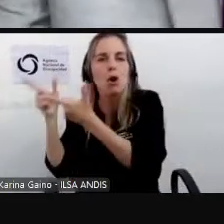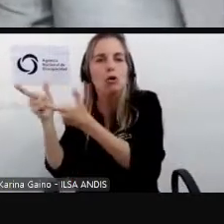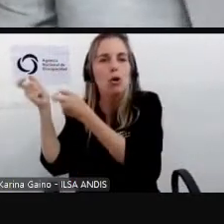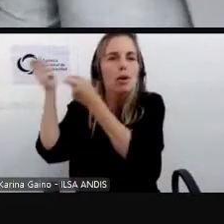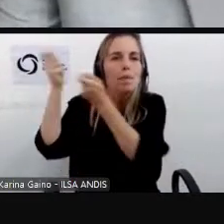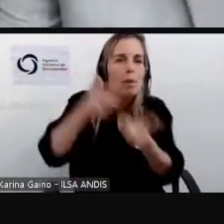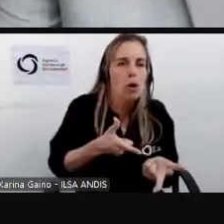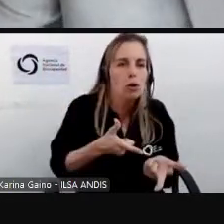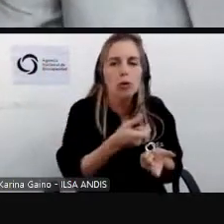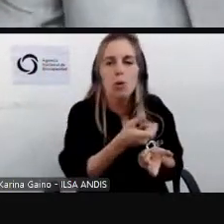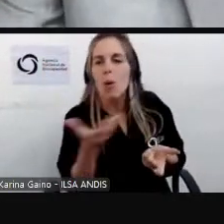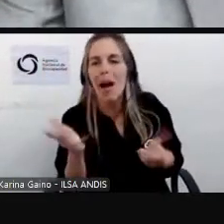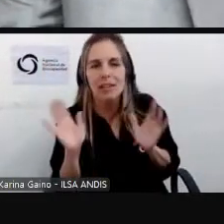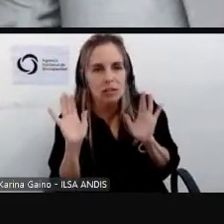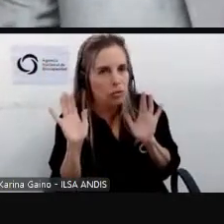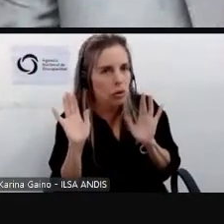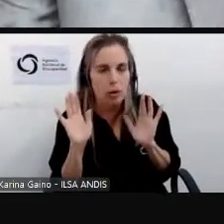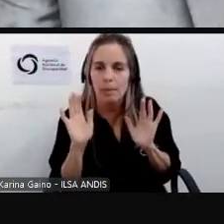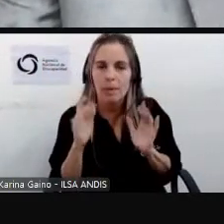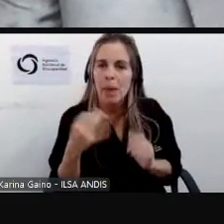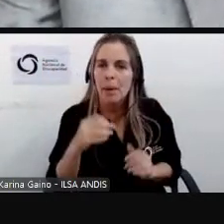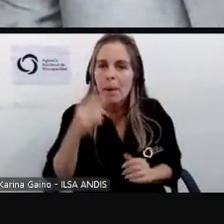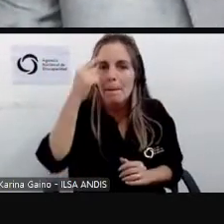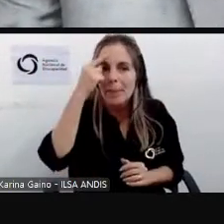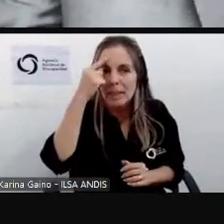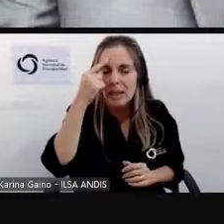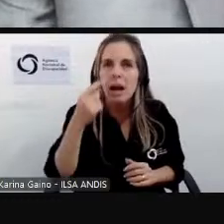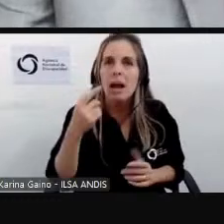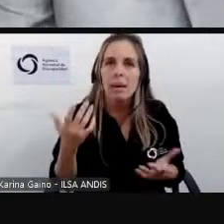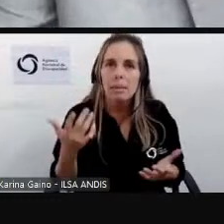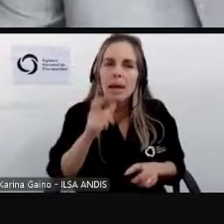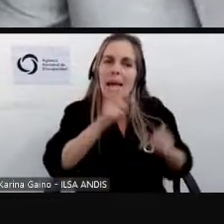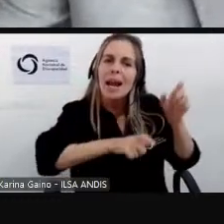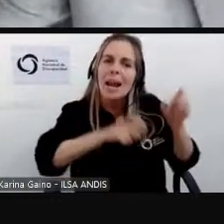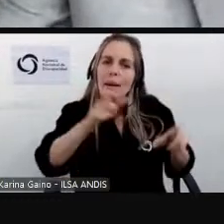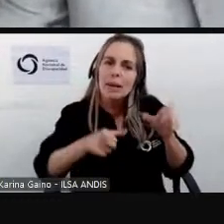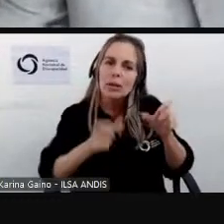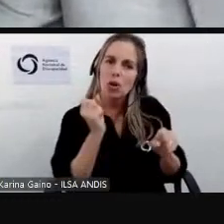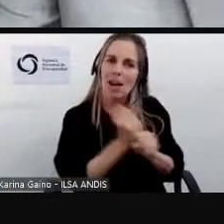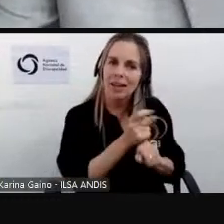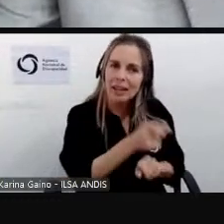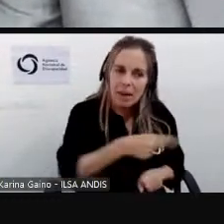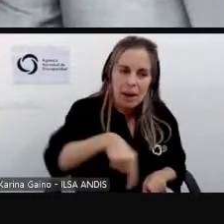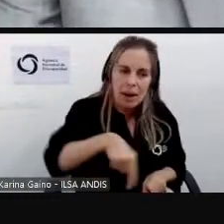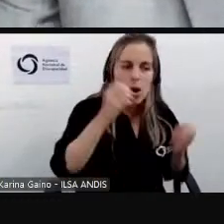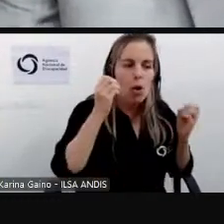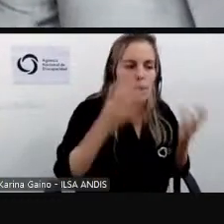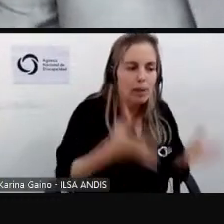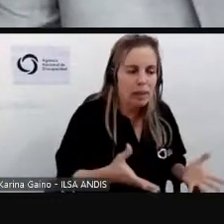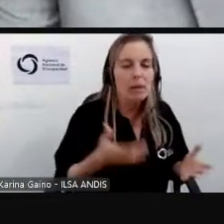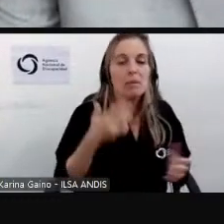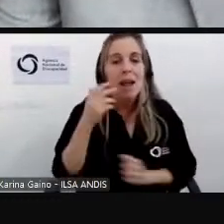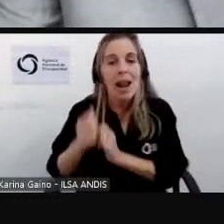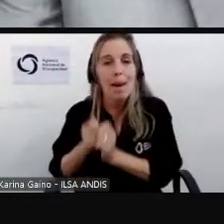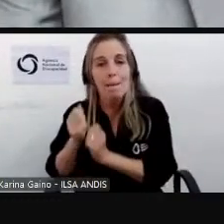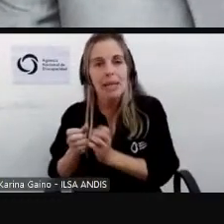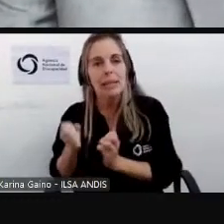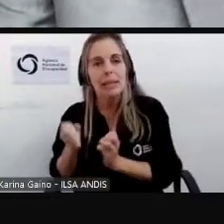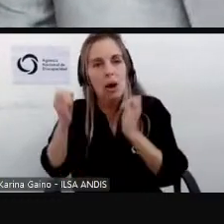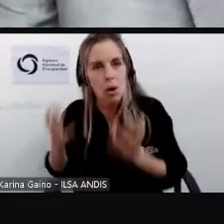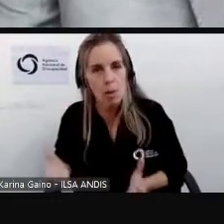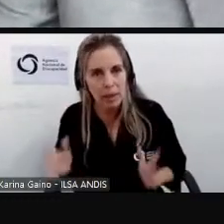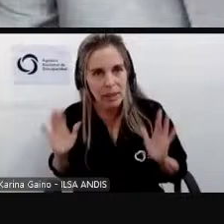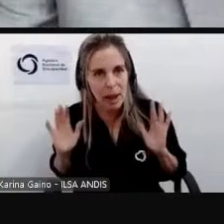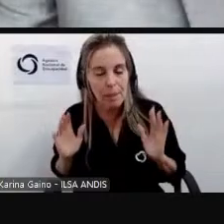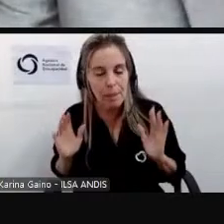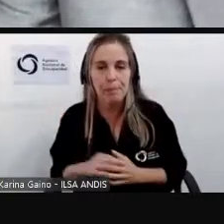the royalties paid, or the export volume. They need to focus on how much well-being they can deliver,